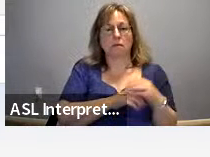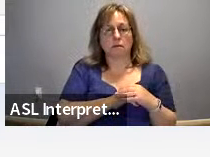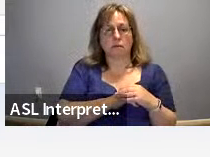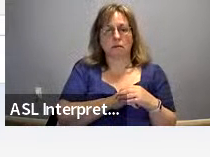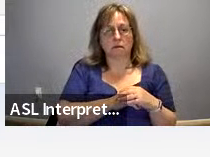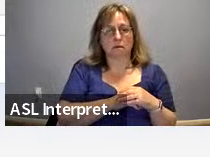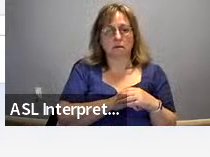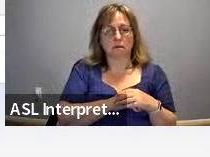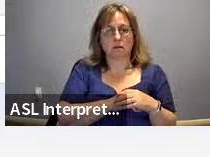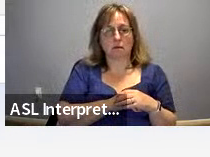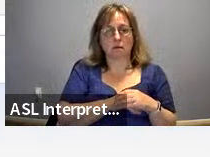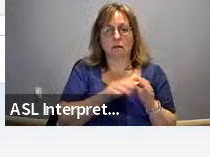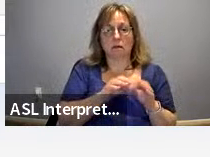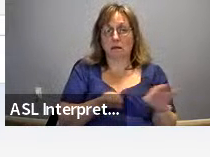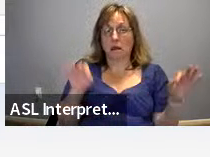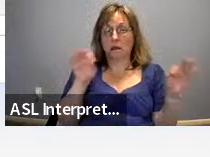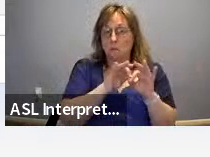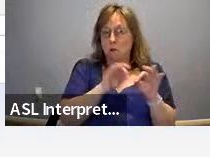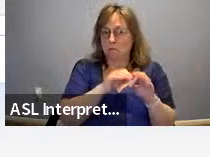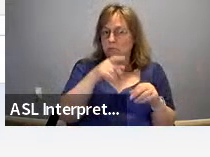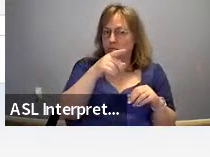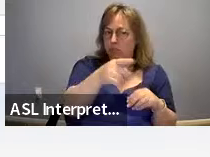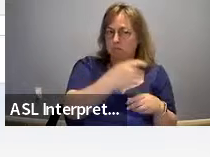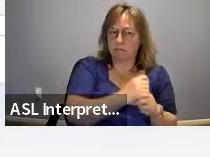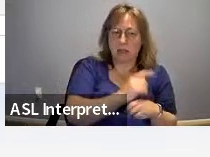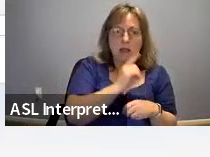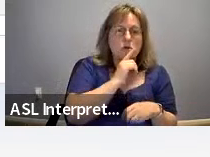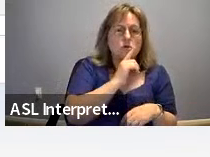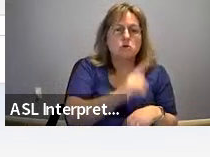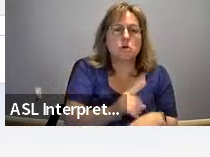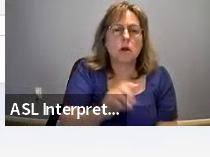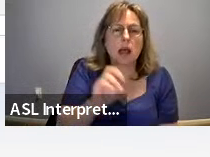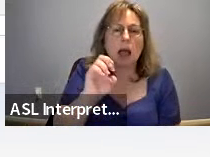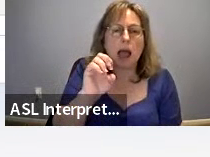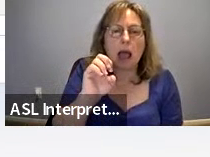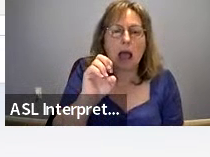And then the key thing here is to click on edit step 1A.